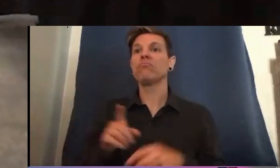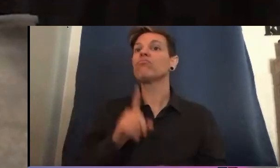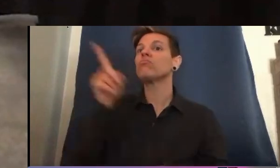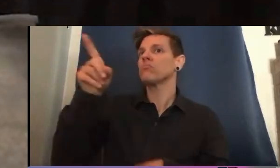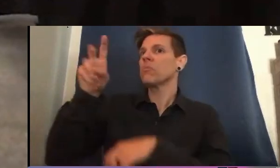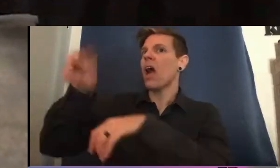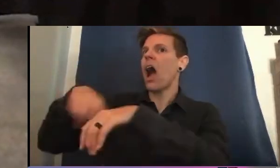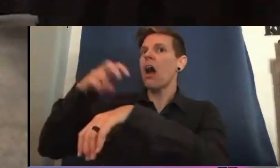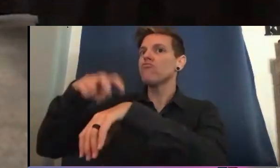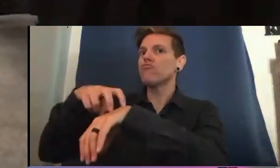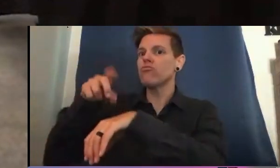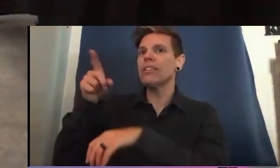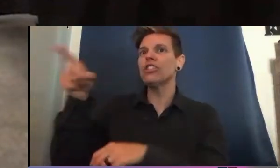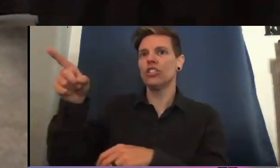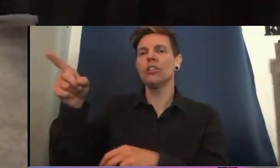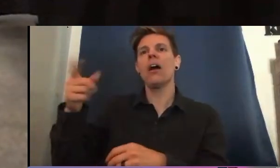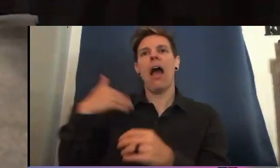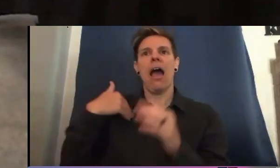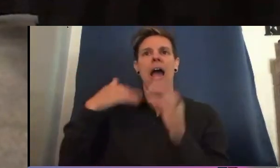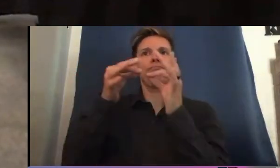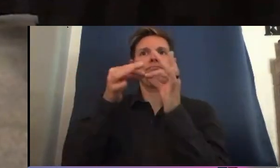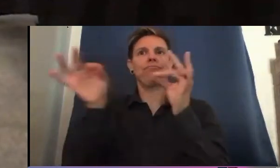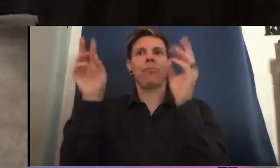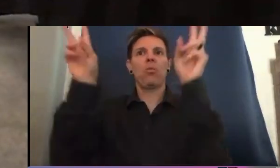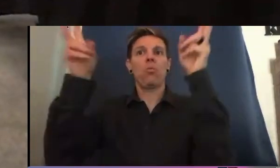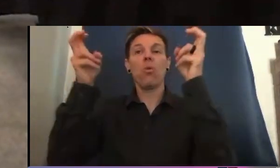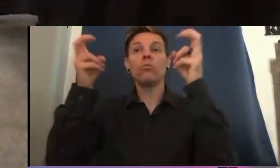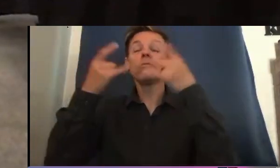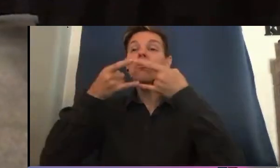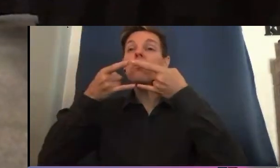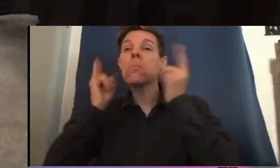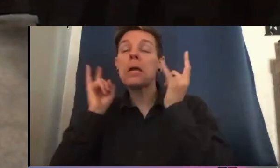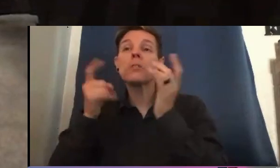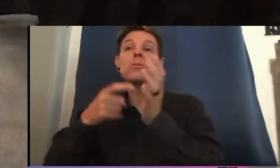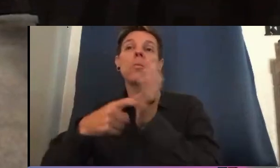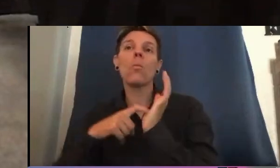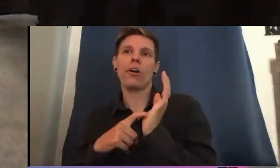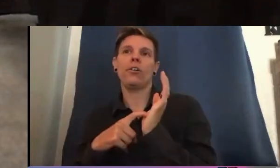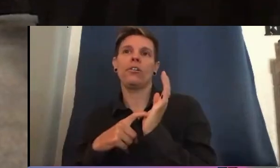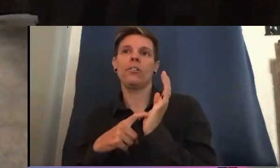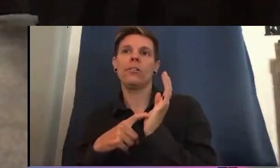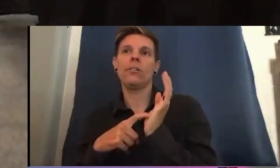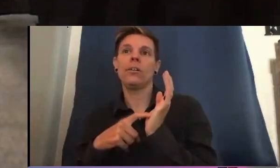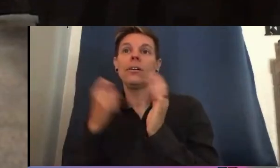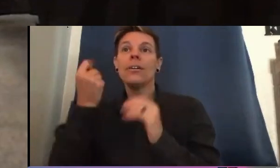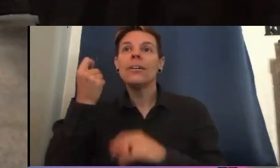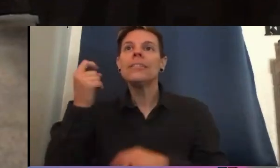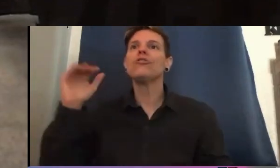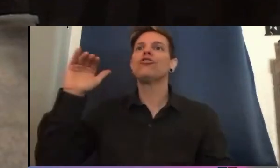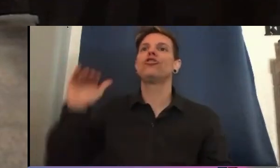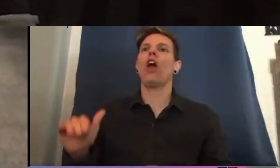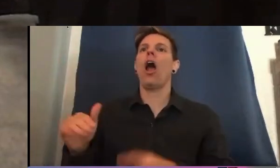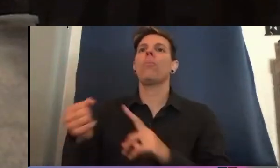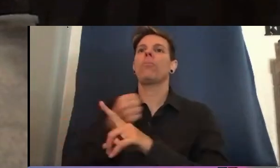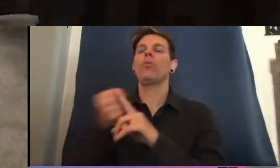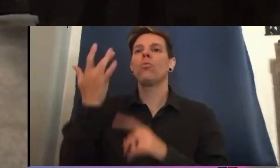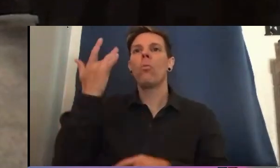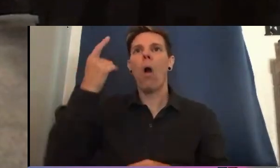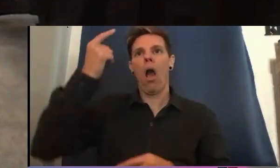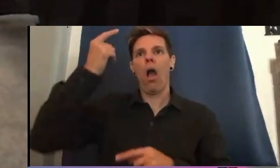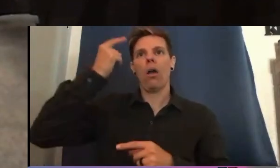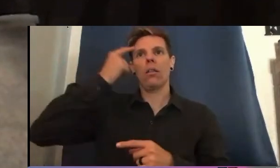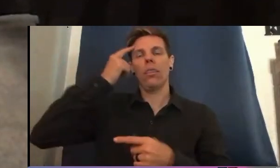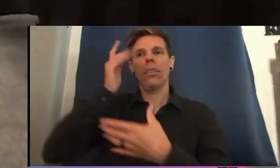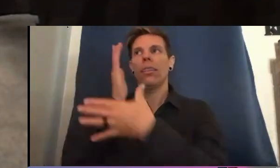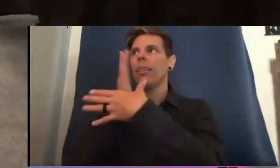mask mandates for children child abuse because of the psychological and emotional effects. Primary school students will not be required to wear face